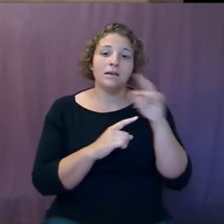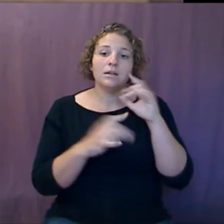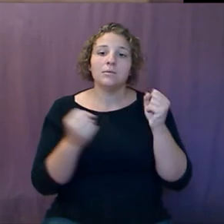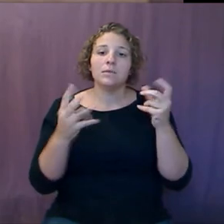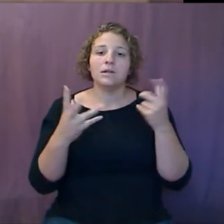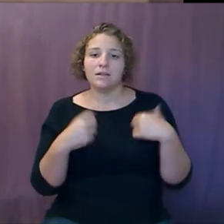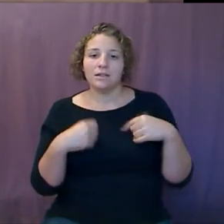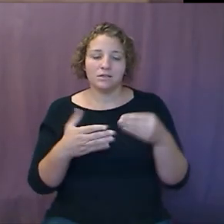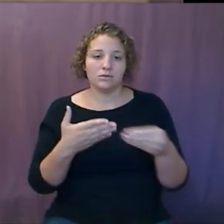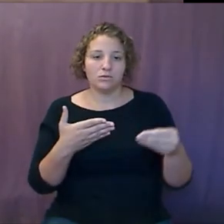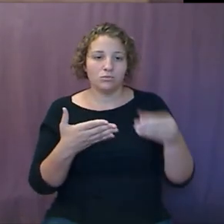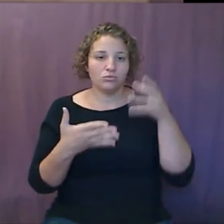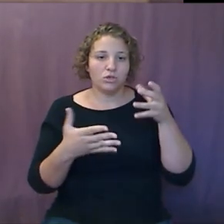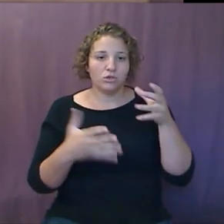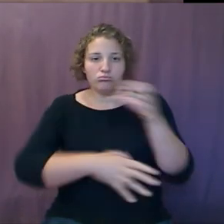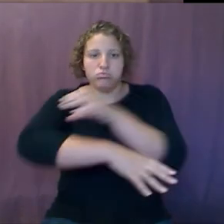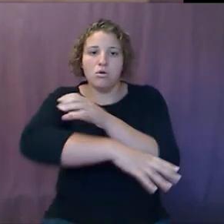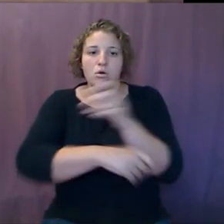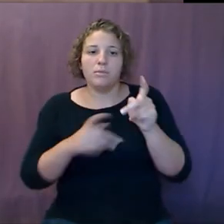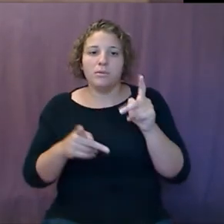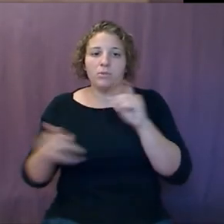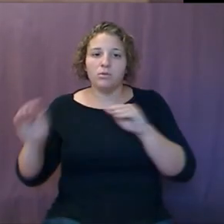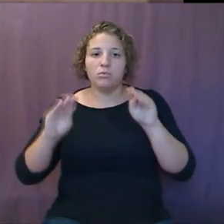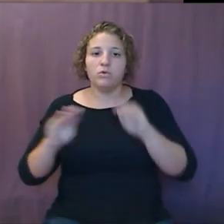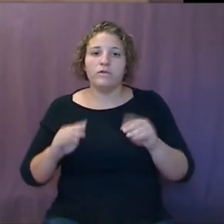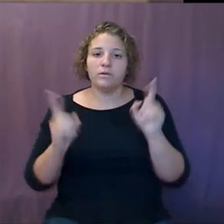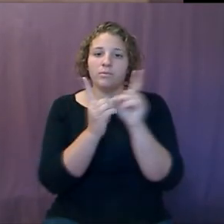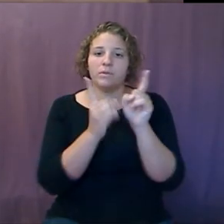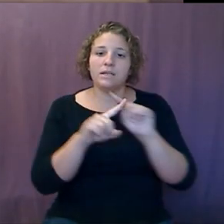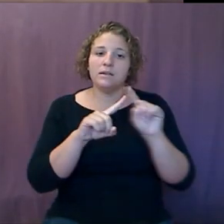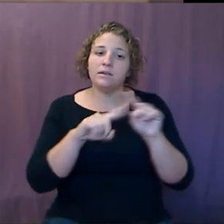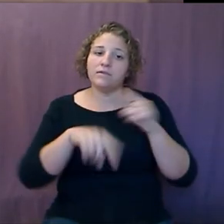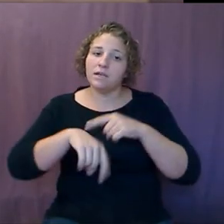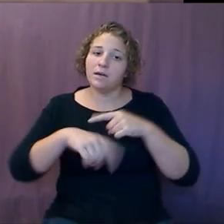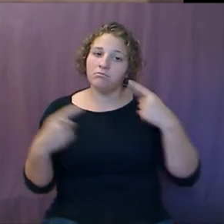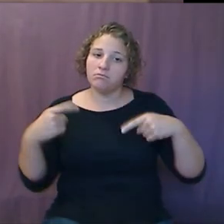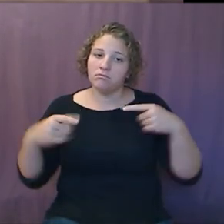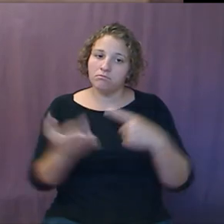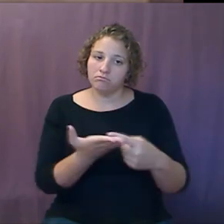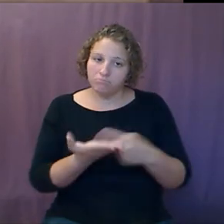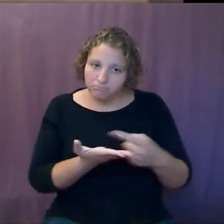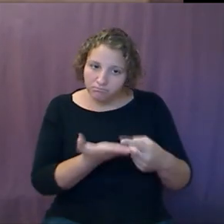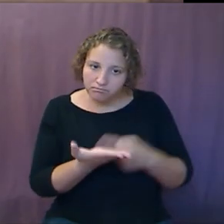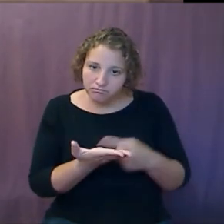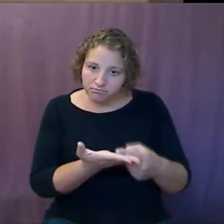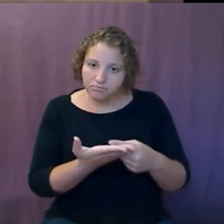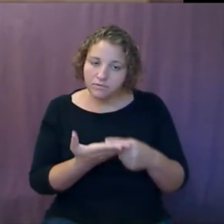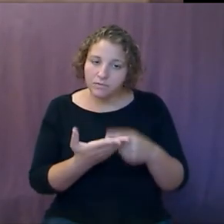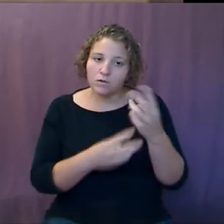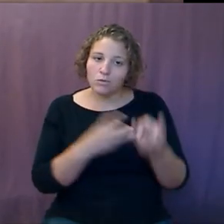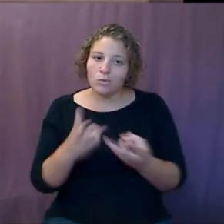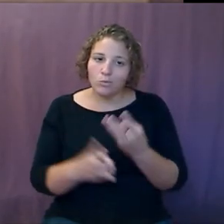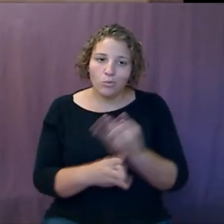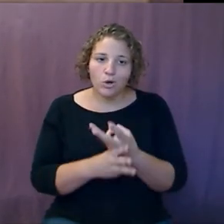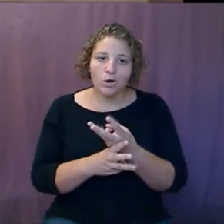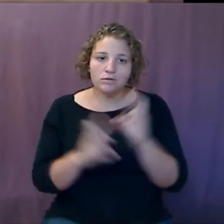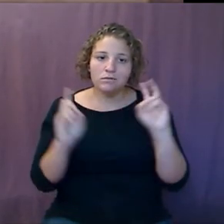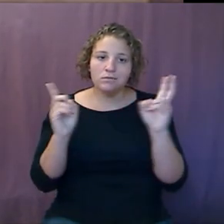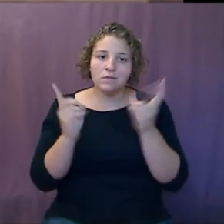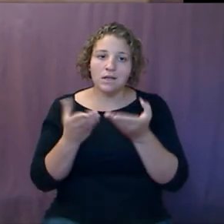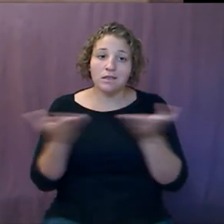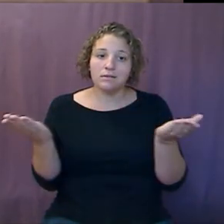powerful mover shakers and elite who meet at different times to discuss global things and this is out there and they can go to